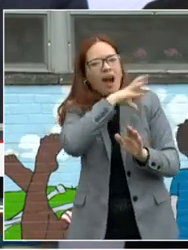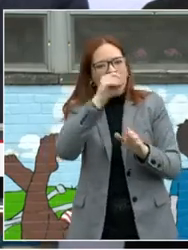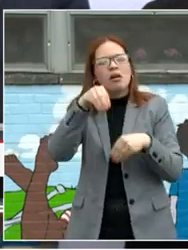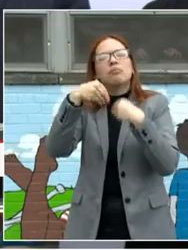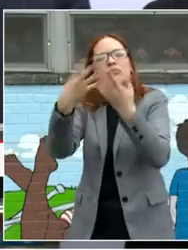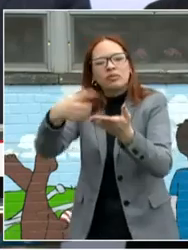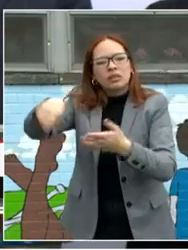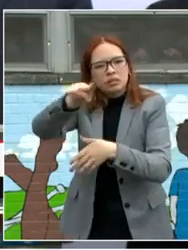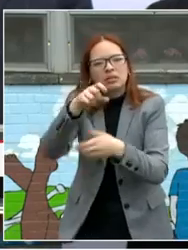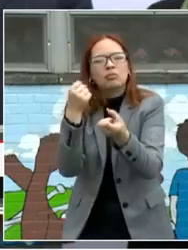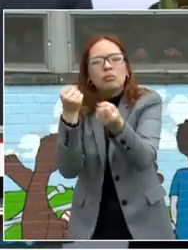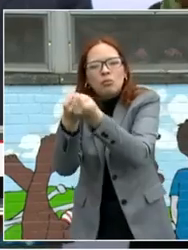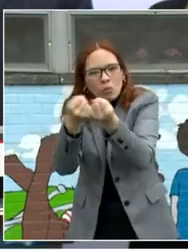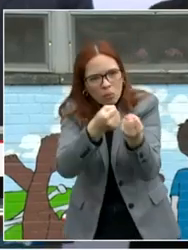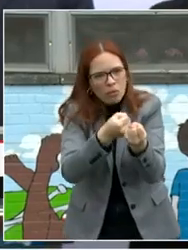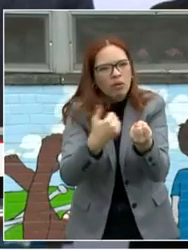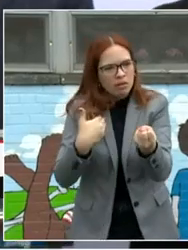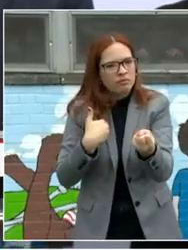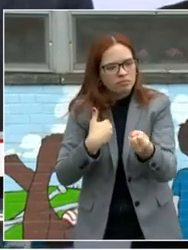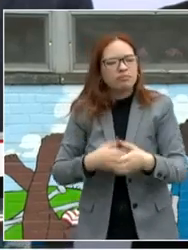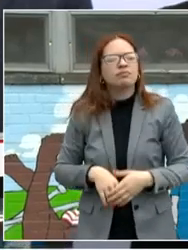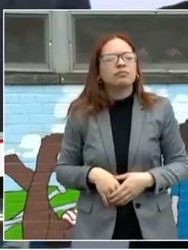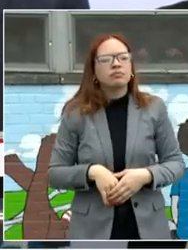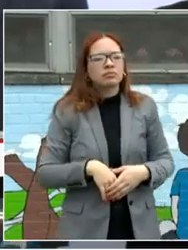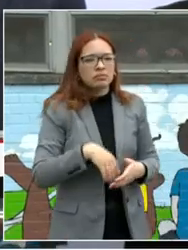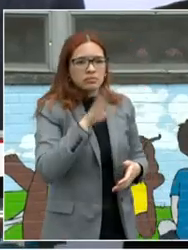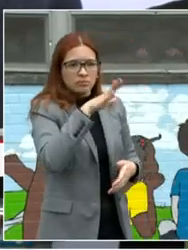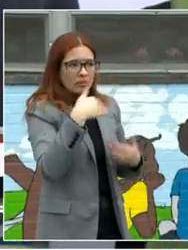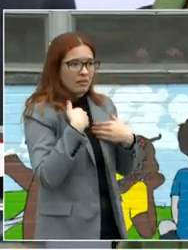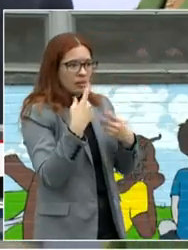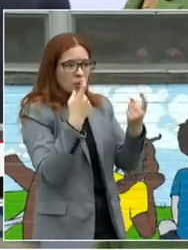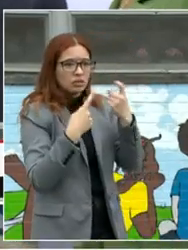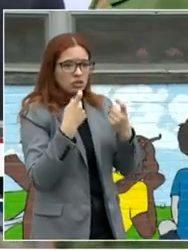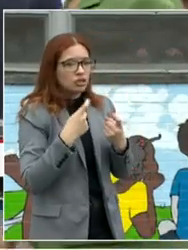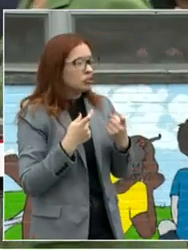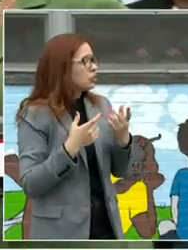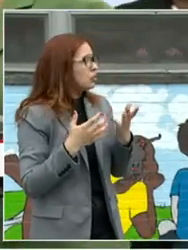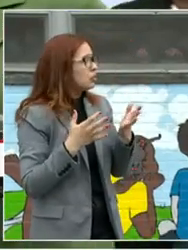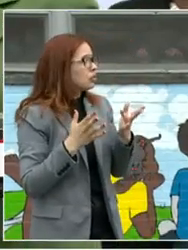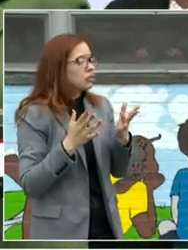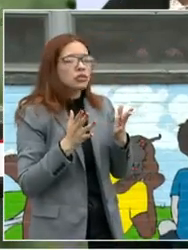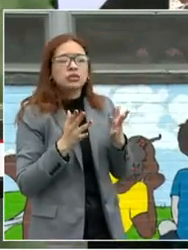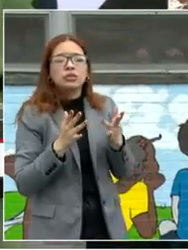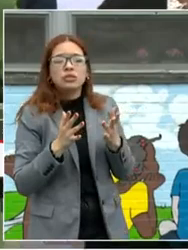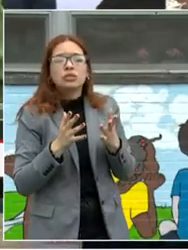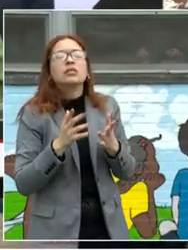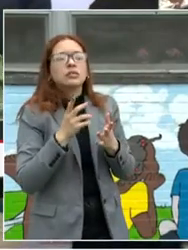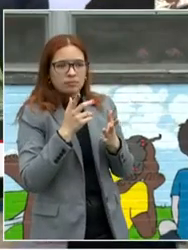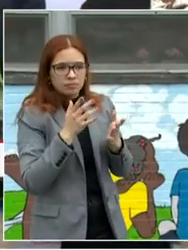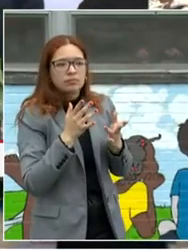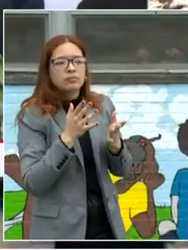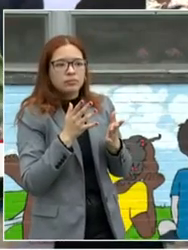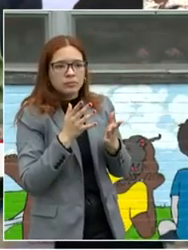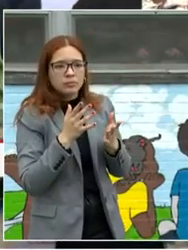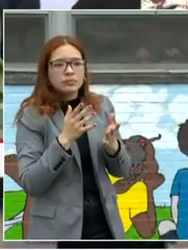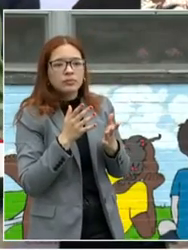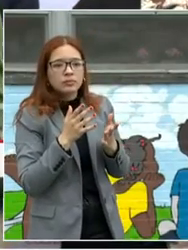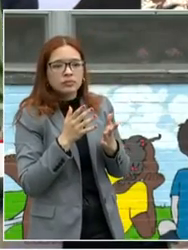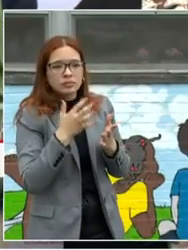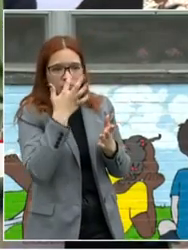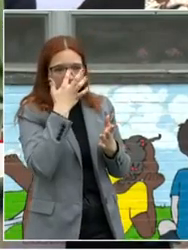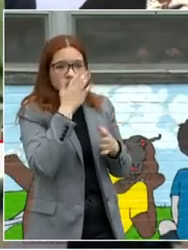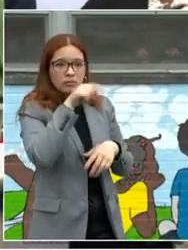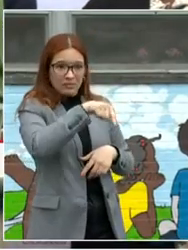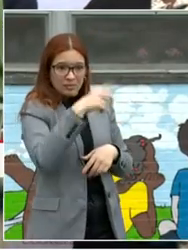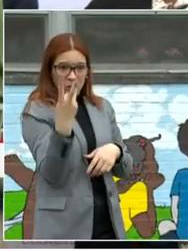requirement. Okay. Any other press questions? One more. Okay. Off topic. So off topic, this is just jumping ahead to Wednesday where Congress is going to have a